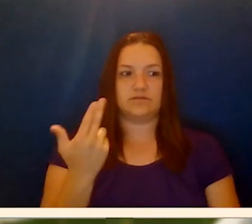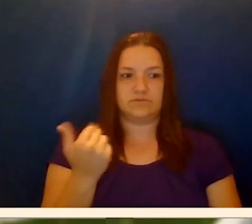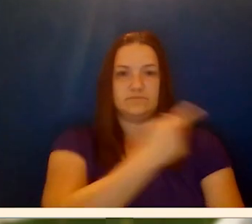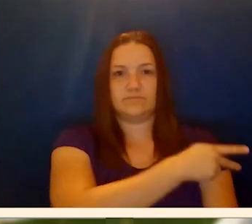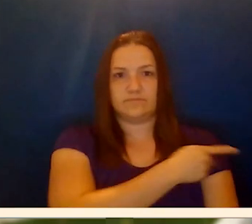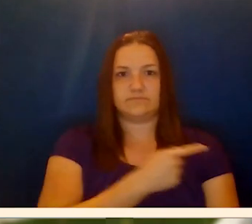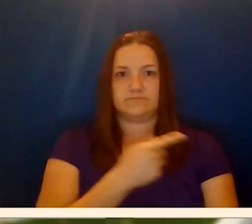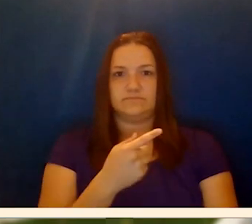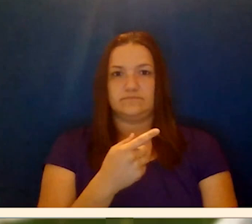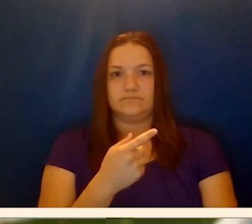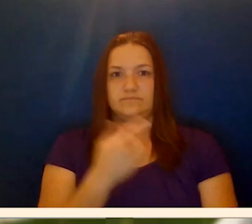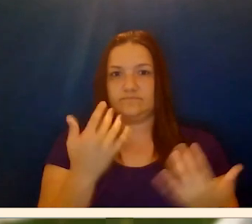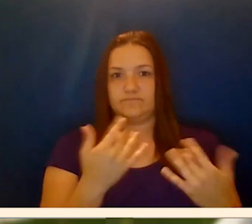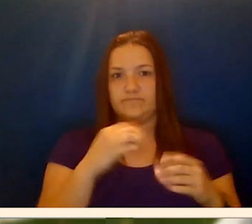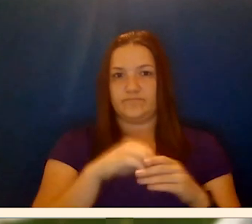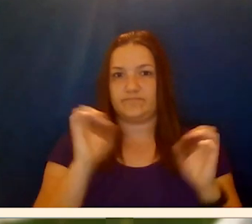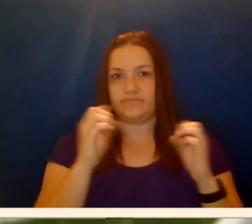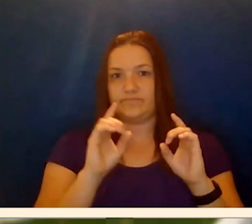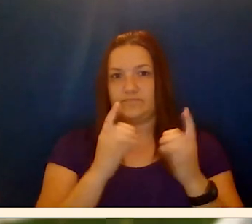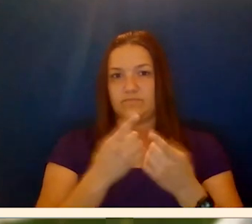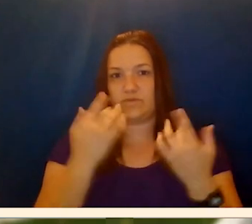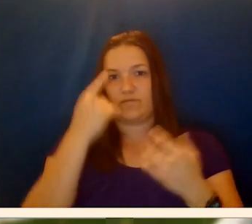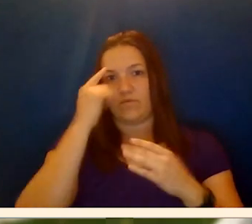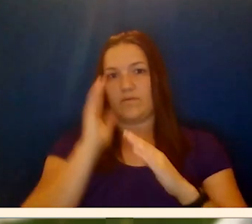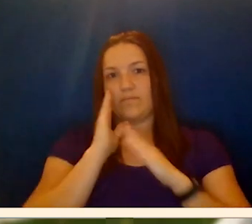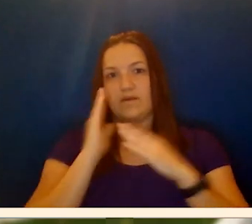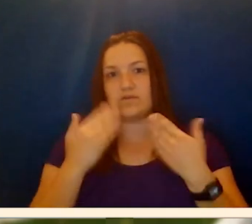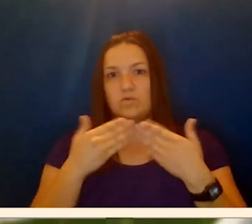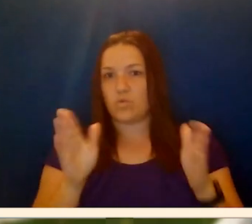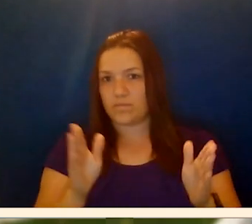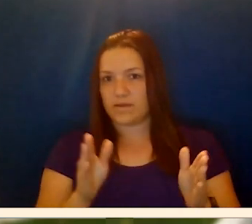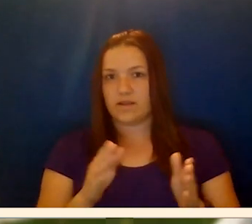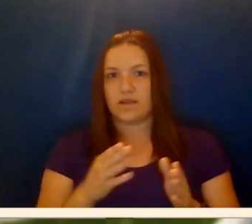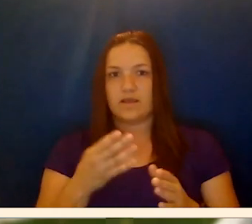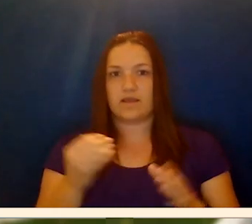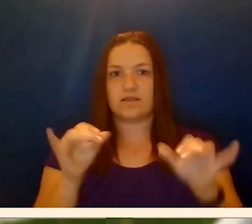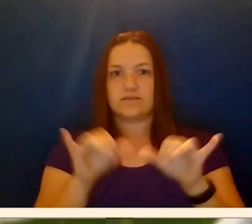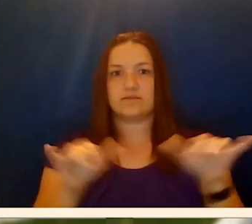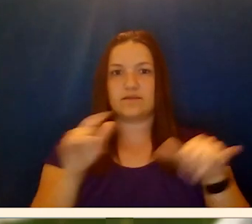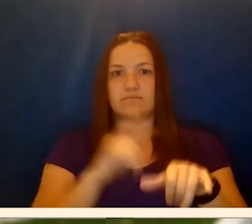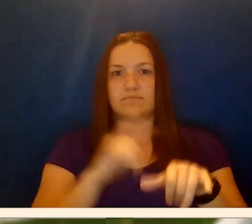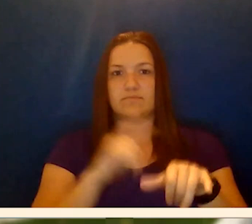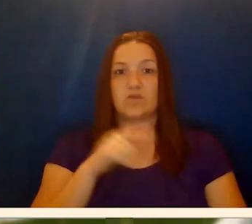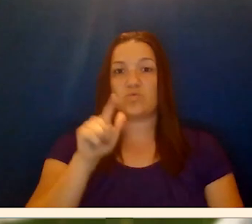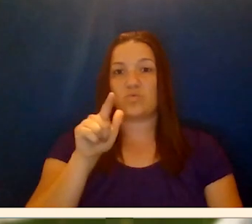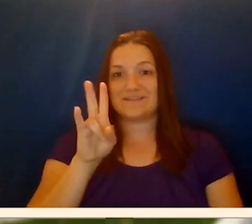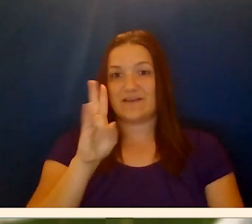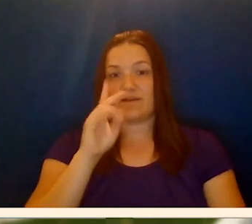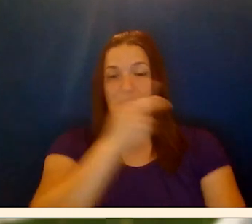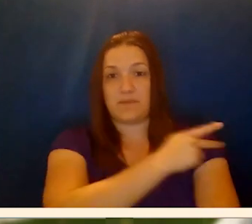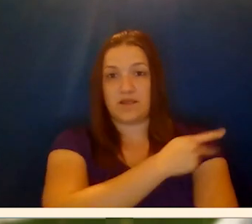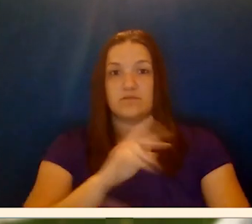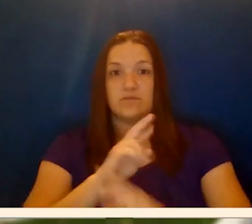patients that were holding in the emergency department waiting for a bed to open up. And at the same time, we had 27 patients that